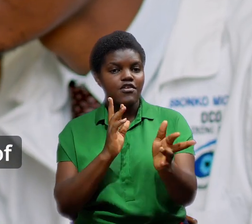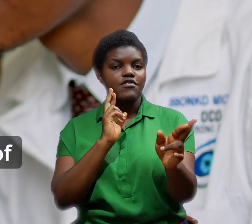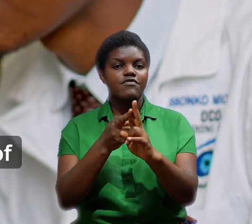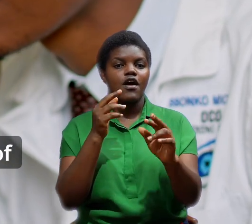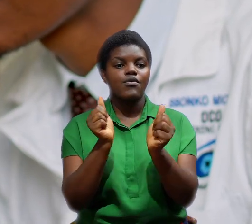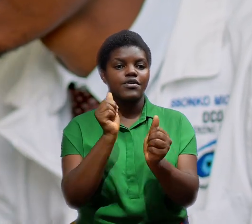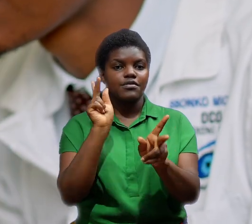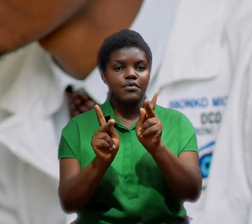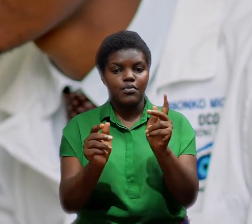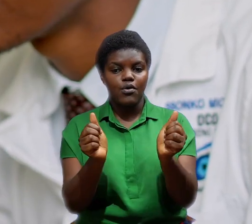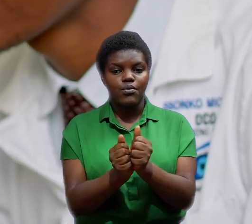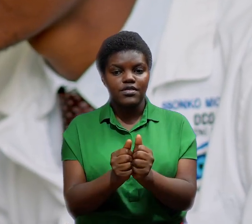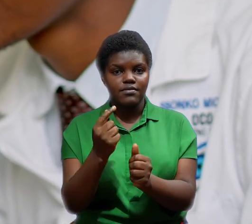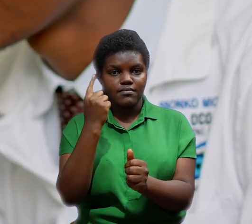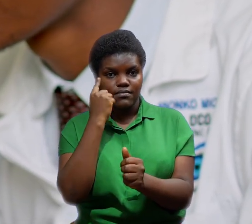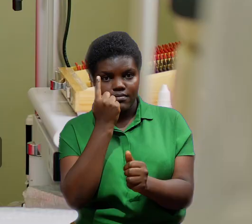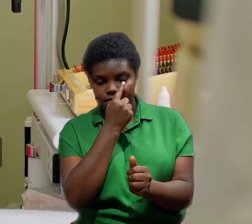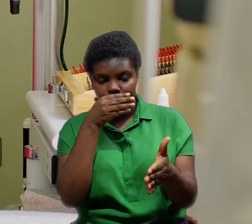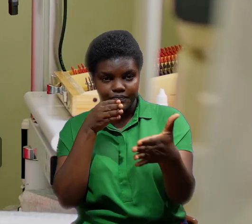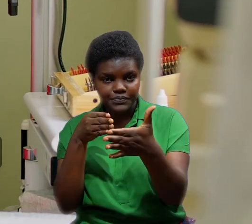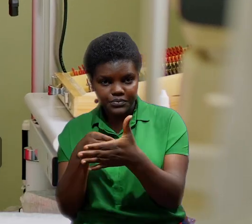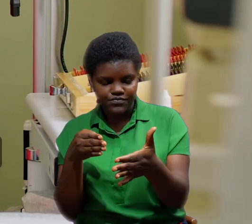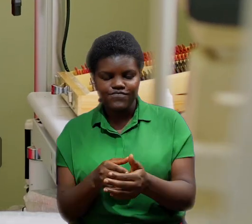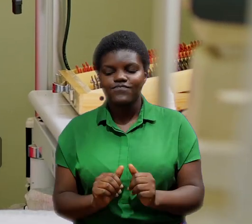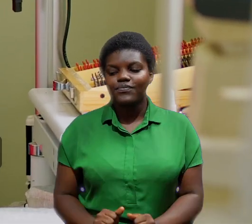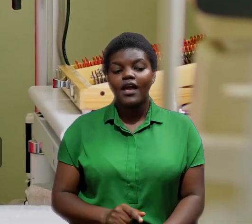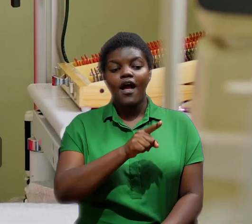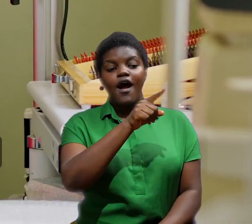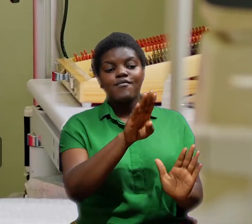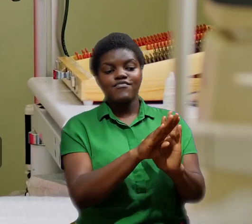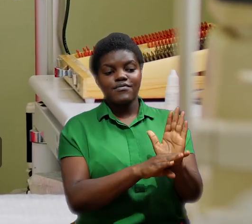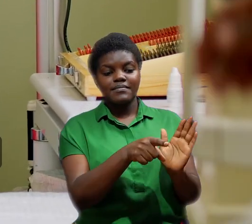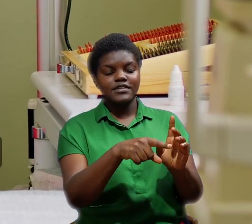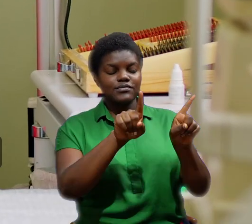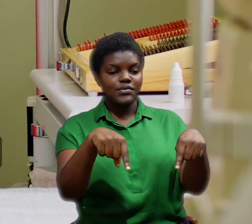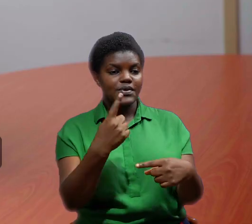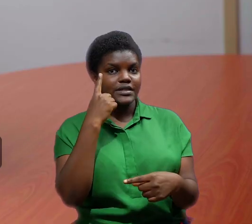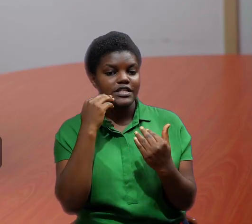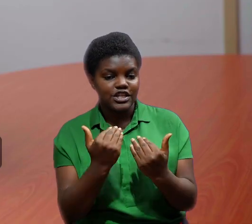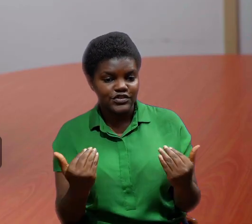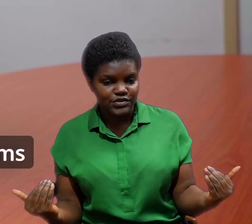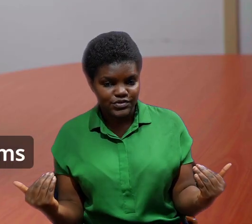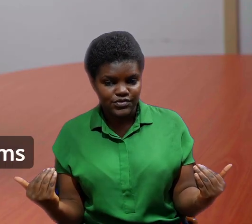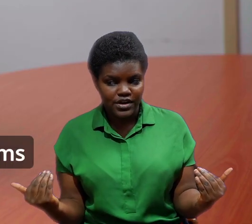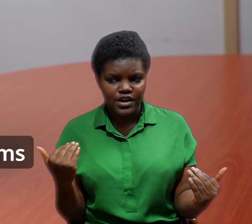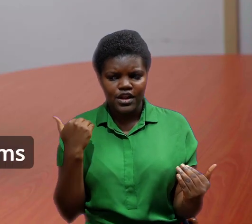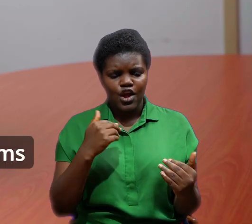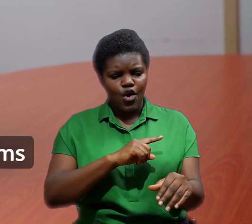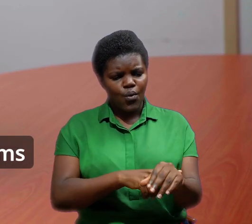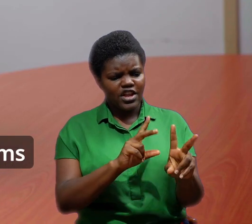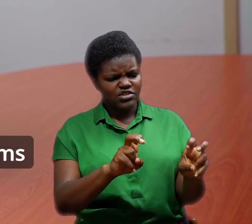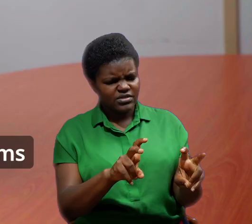referral of people with visual impairments. This program will look at the children who